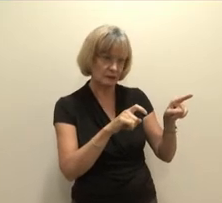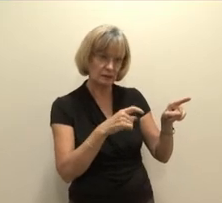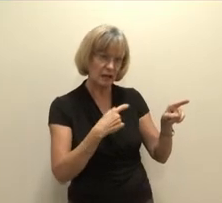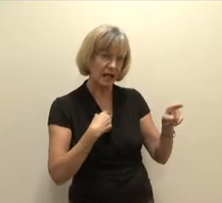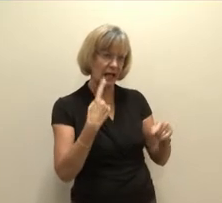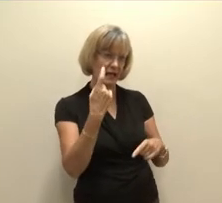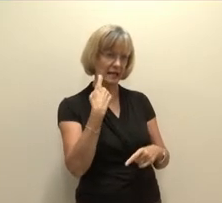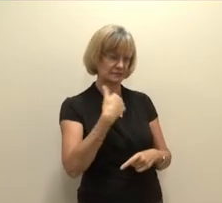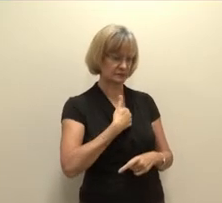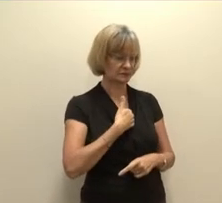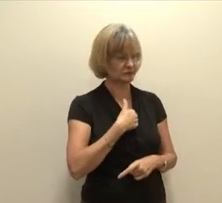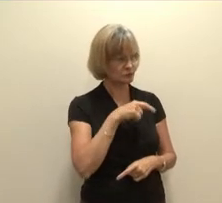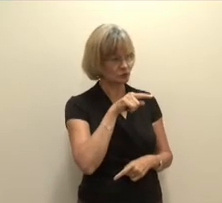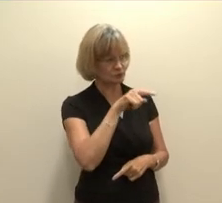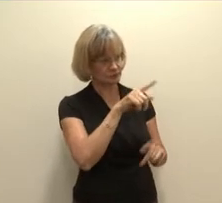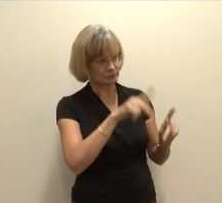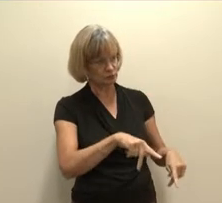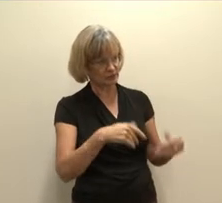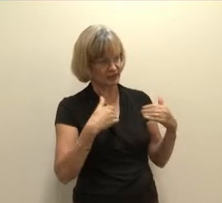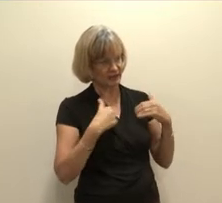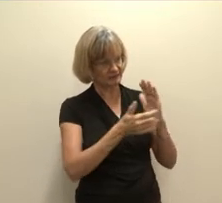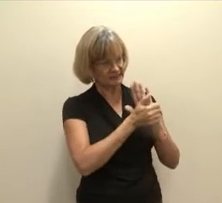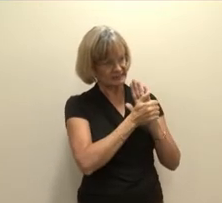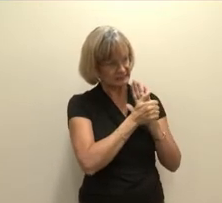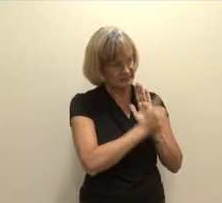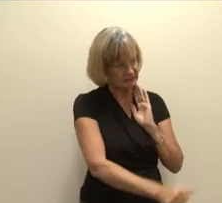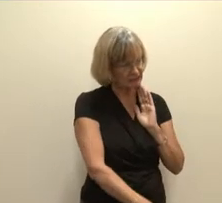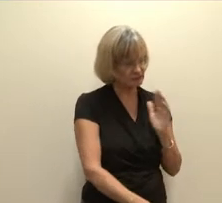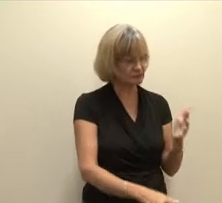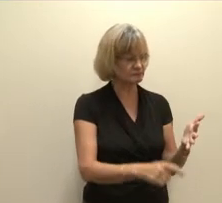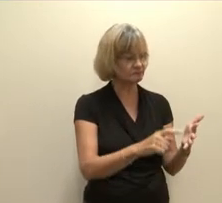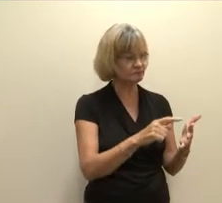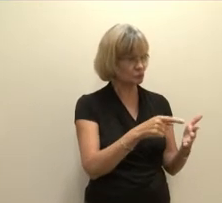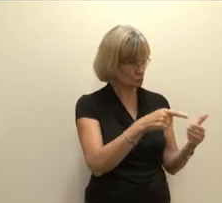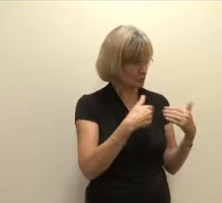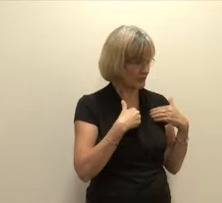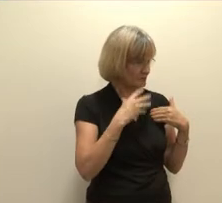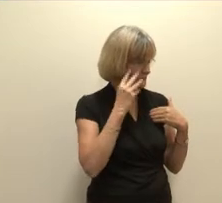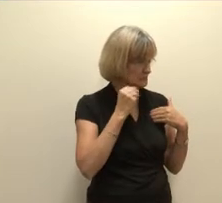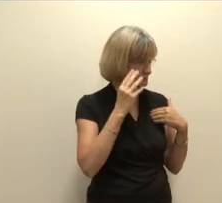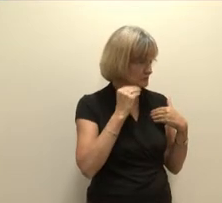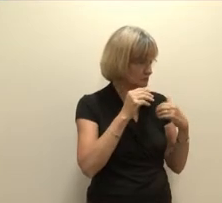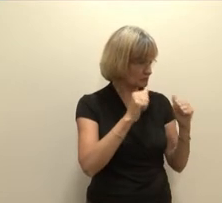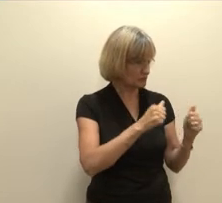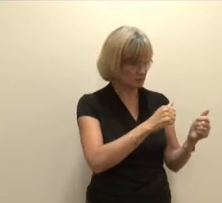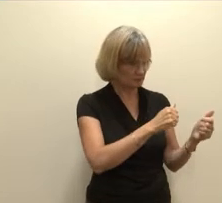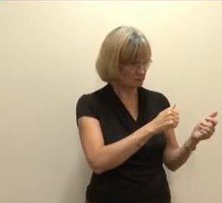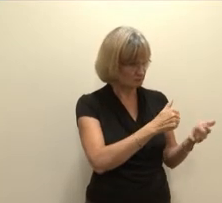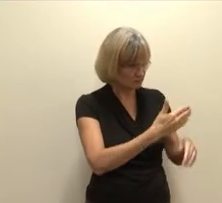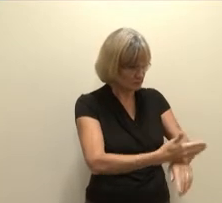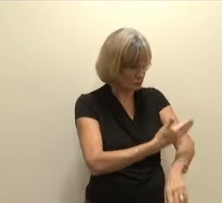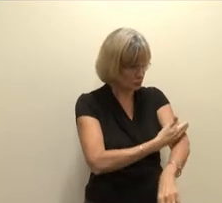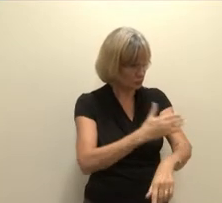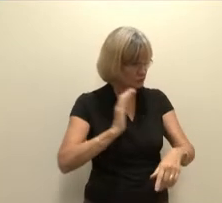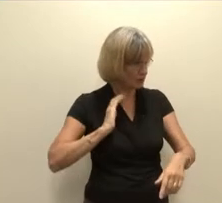person have the skill set and the experience to improve our schools?